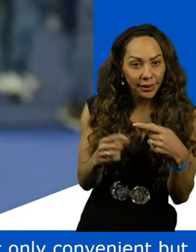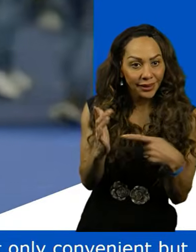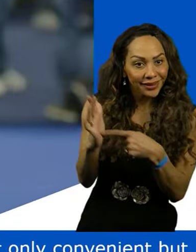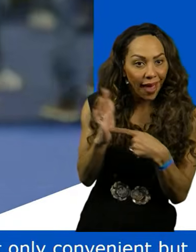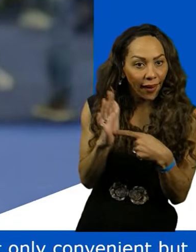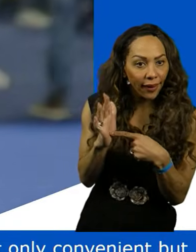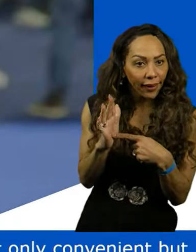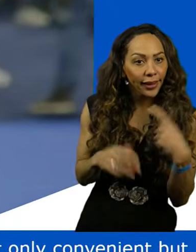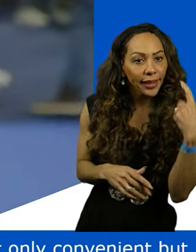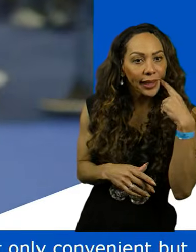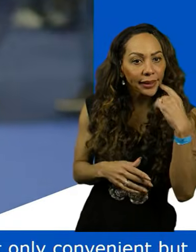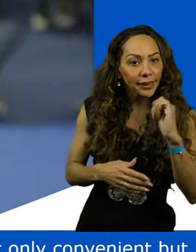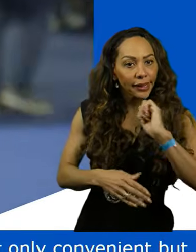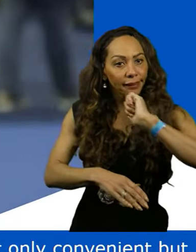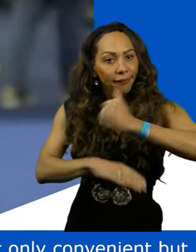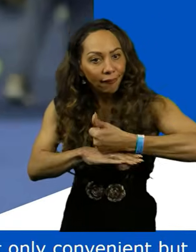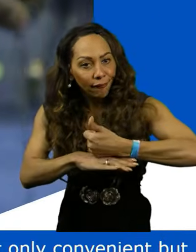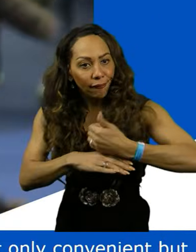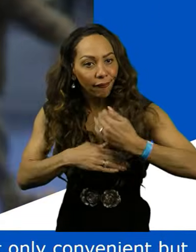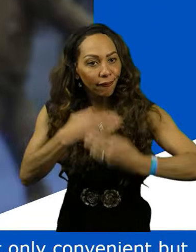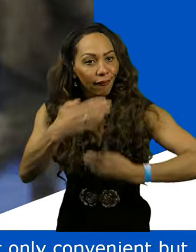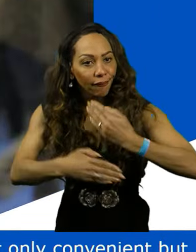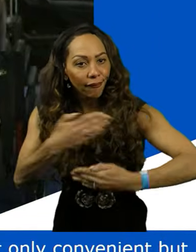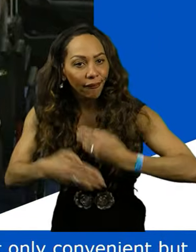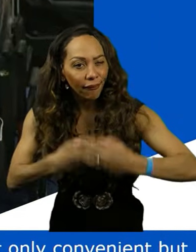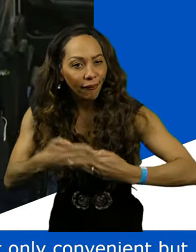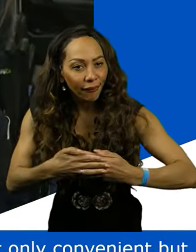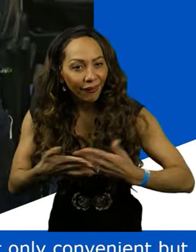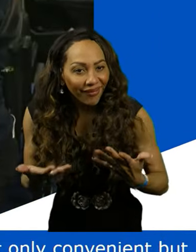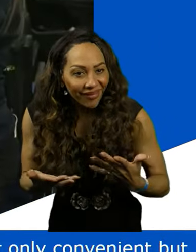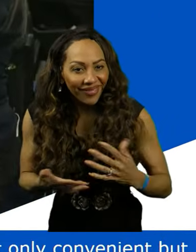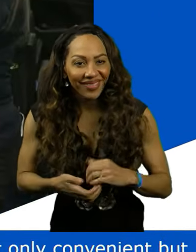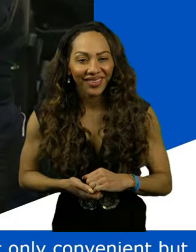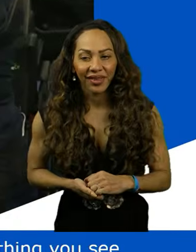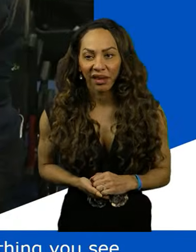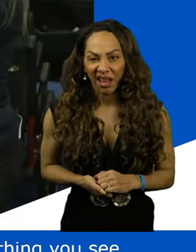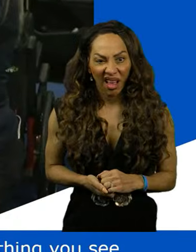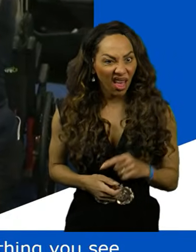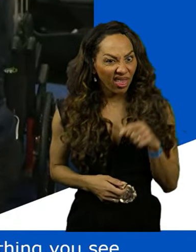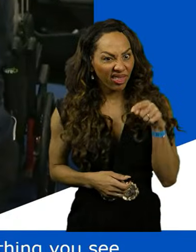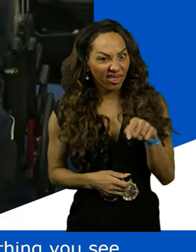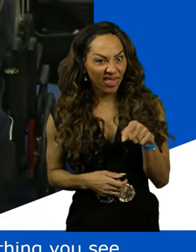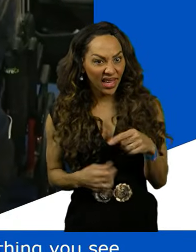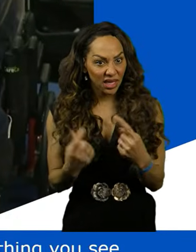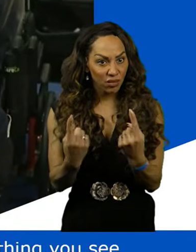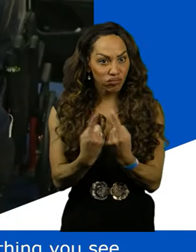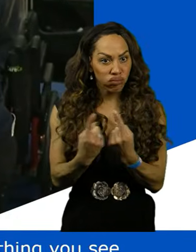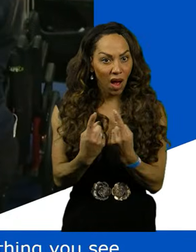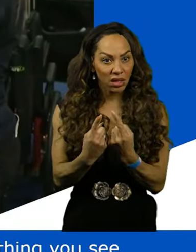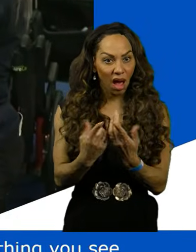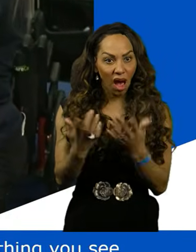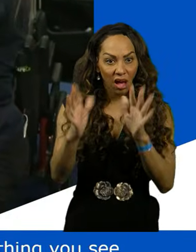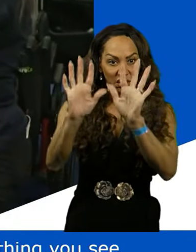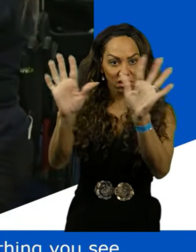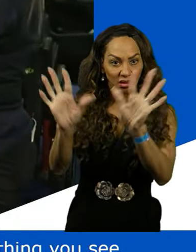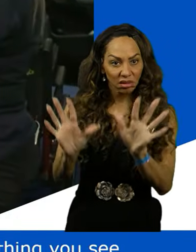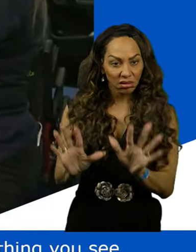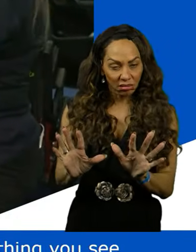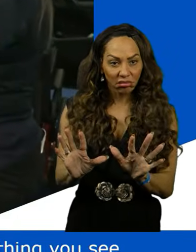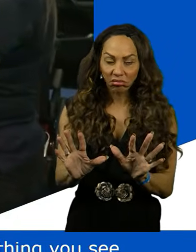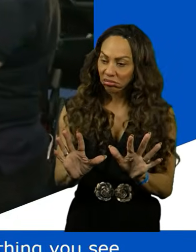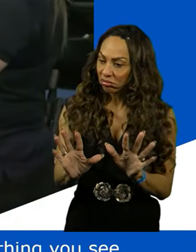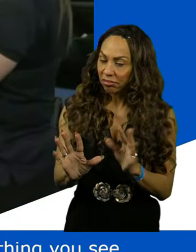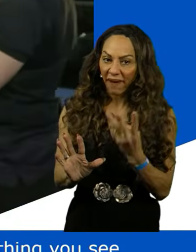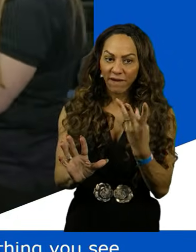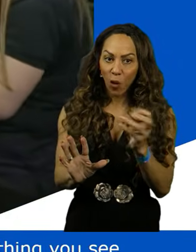see. Probably, I mean, we're talking about a product that's been around for like 40 odd years. So you're future-proofing exactly. it. So we're